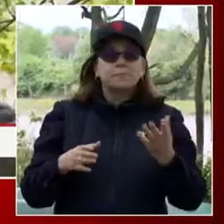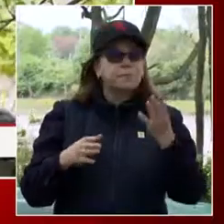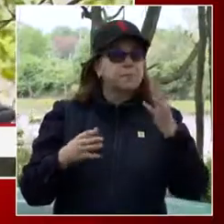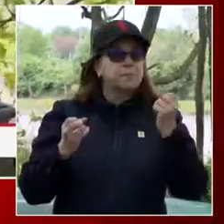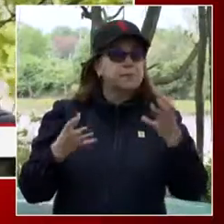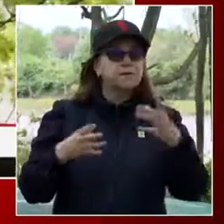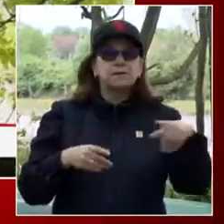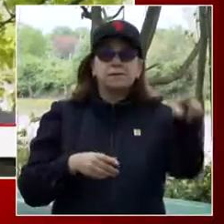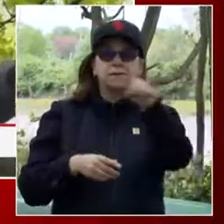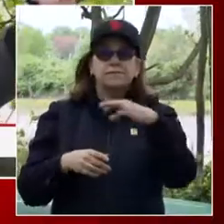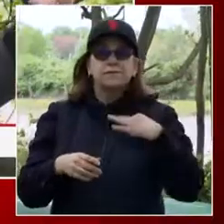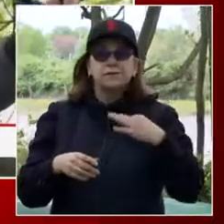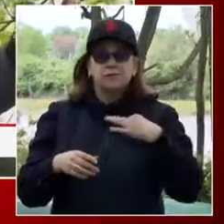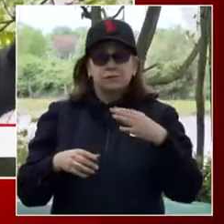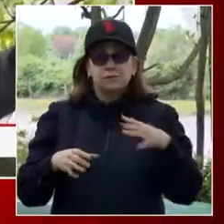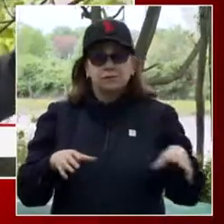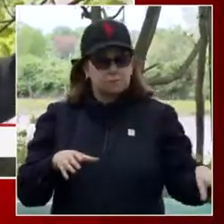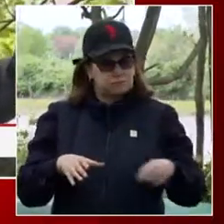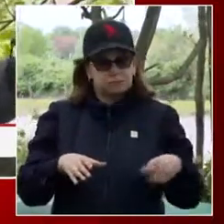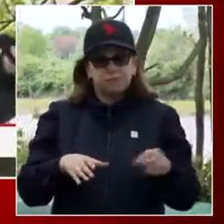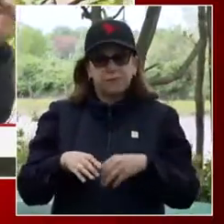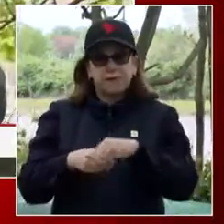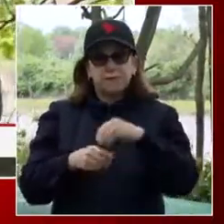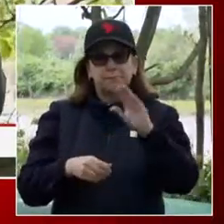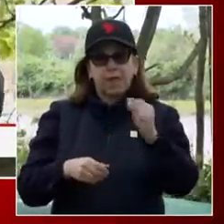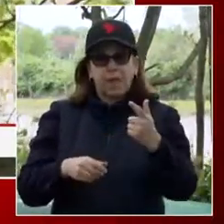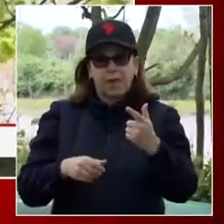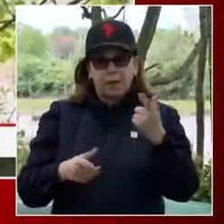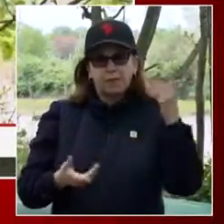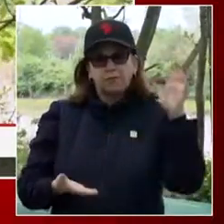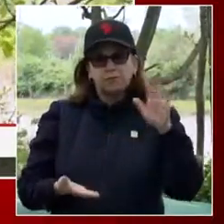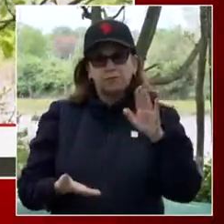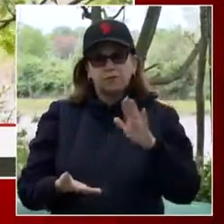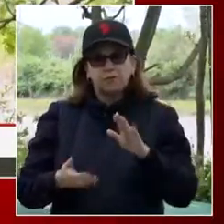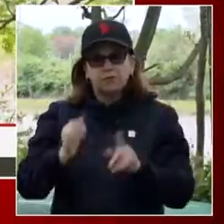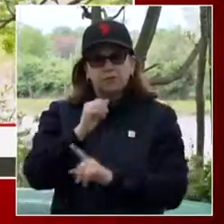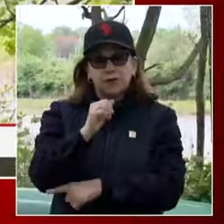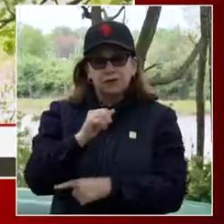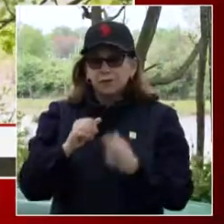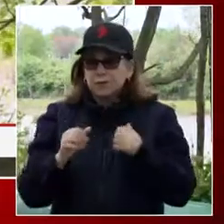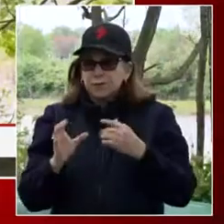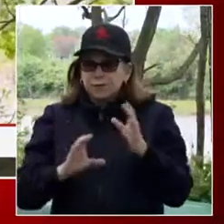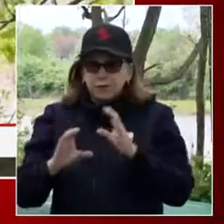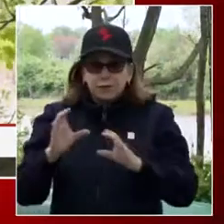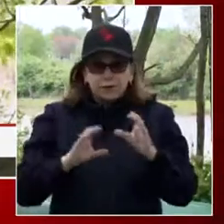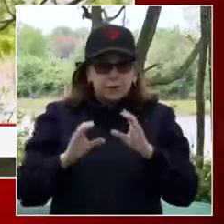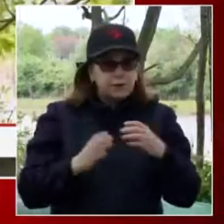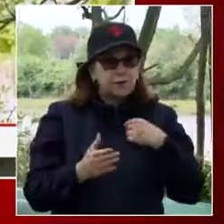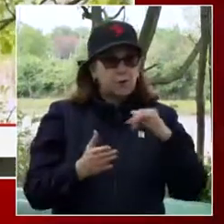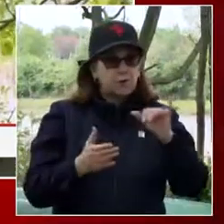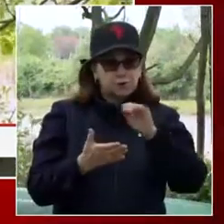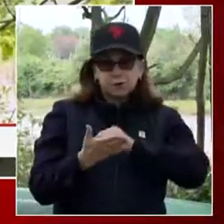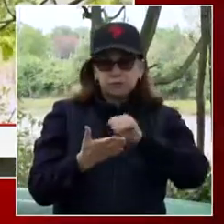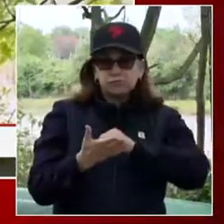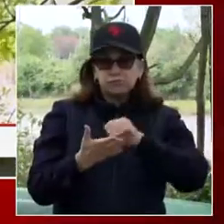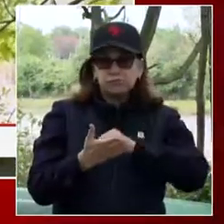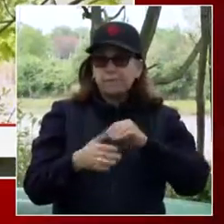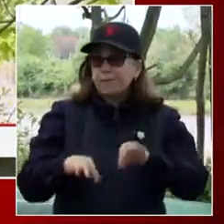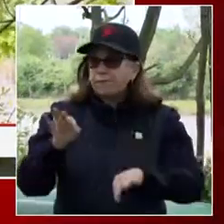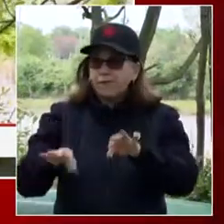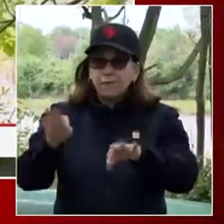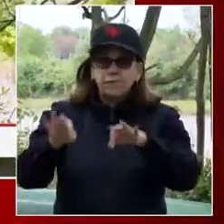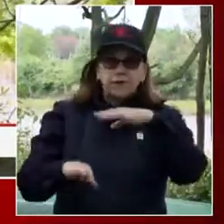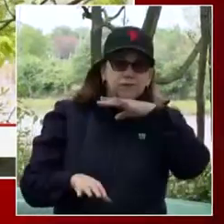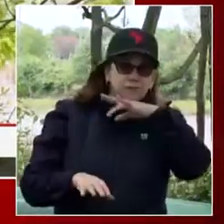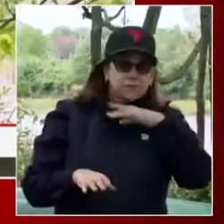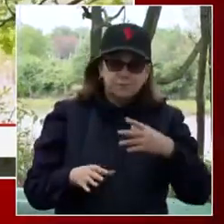have decreased, other types of trash has increased, so it helps guide us of what we should be doing. Now, along those lines, we have